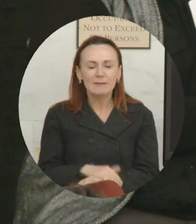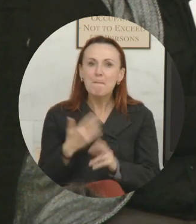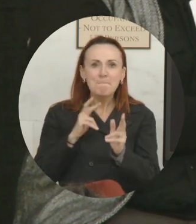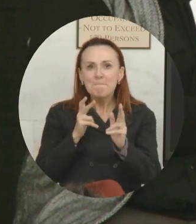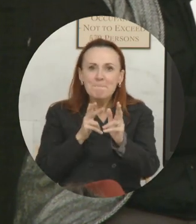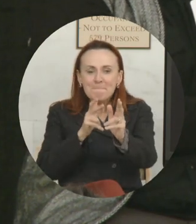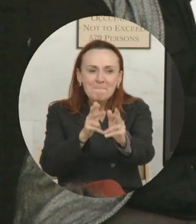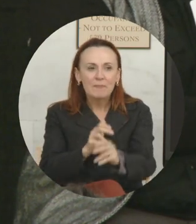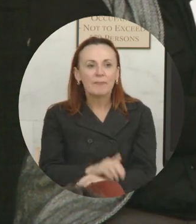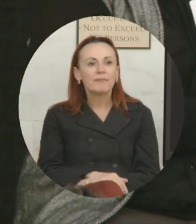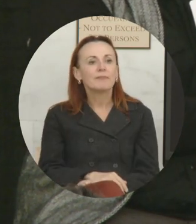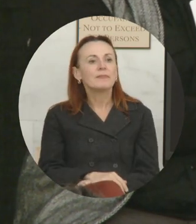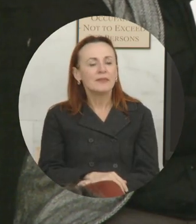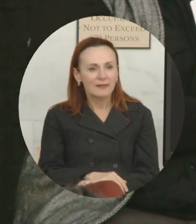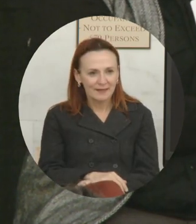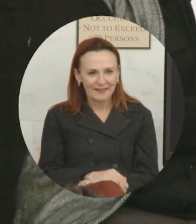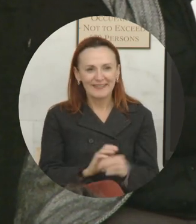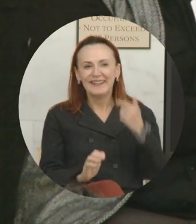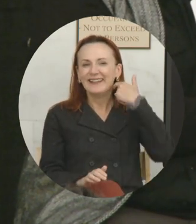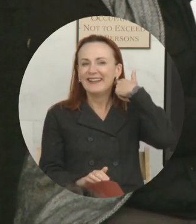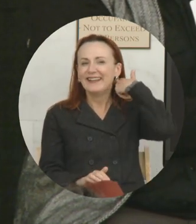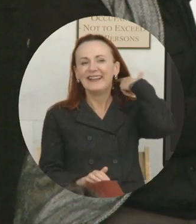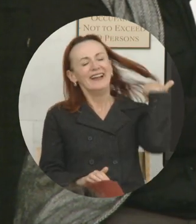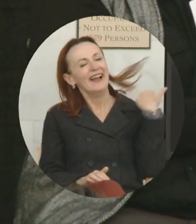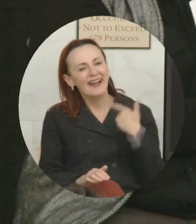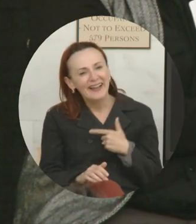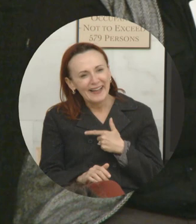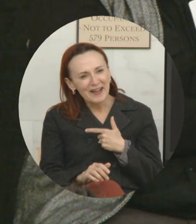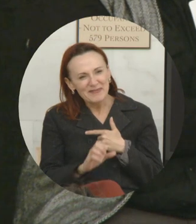She did not seem to appreciate it as much at the time.